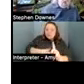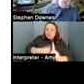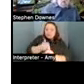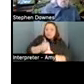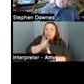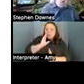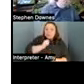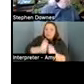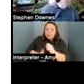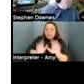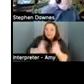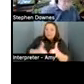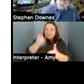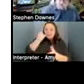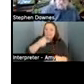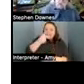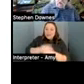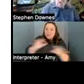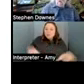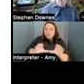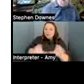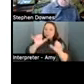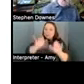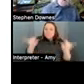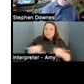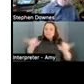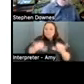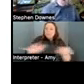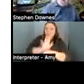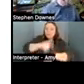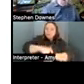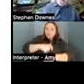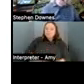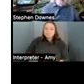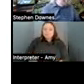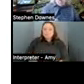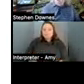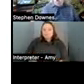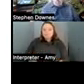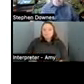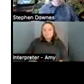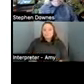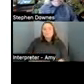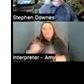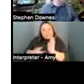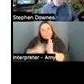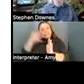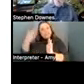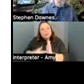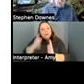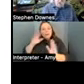if they kept doing what they're doing and it could give it in some case some cases prescribed solutions